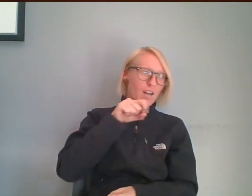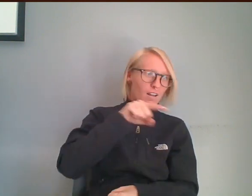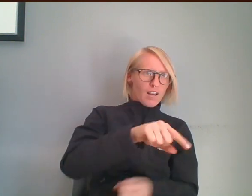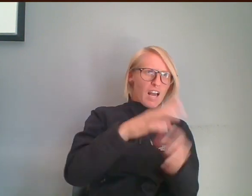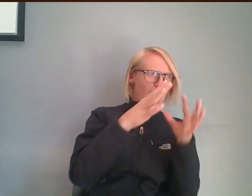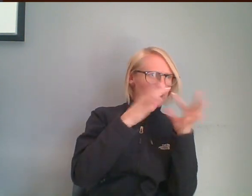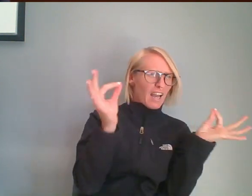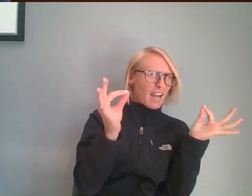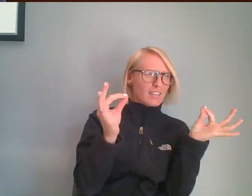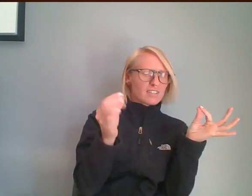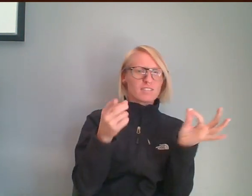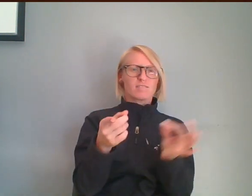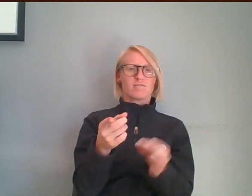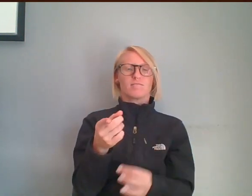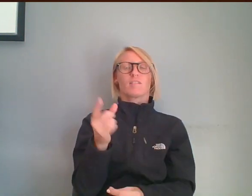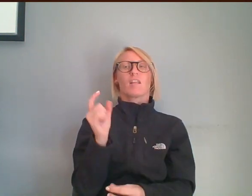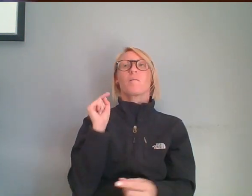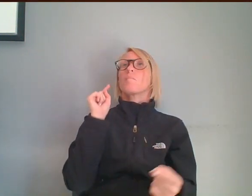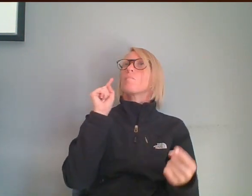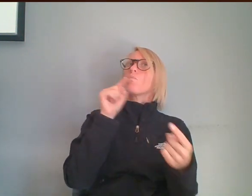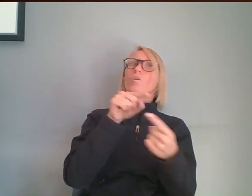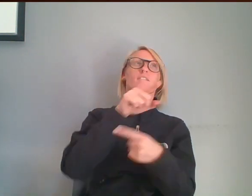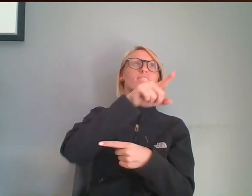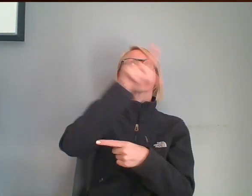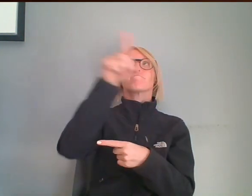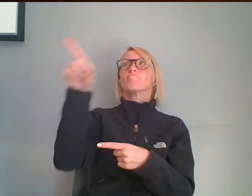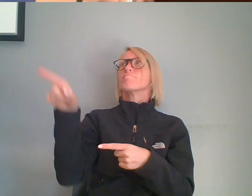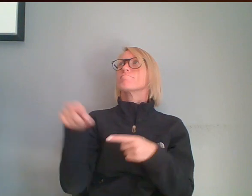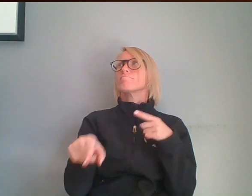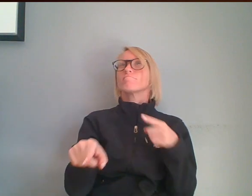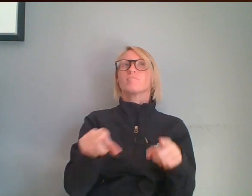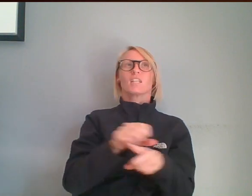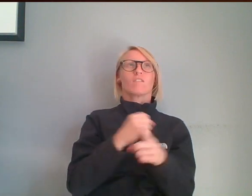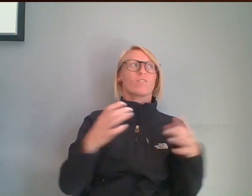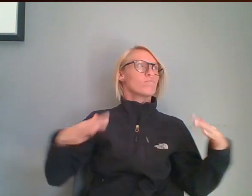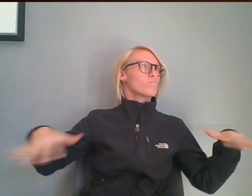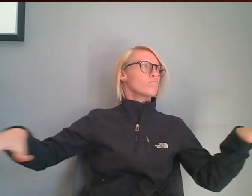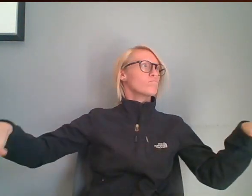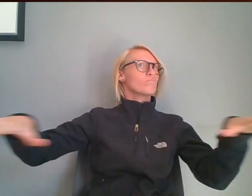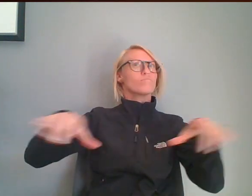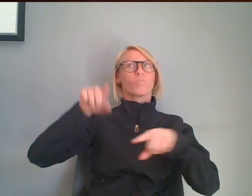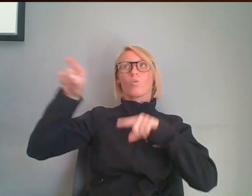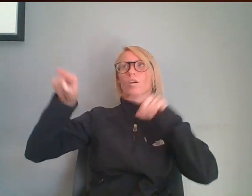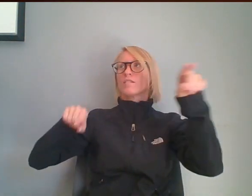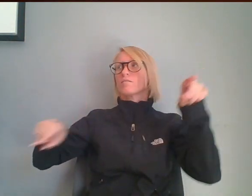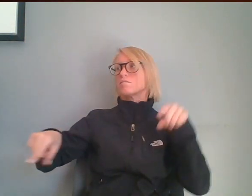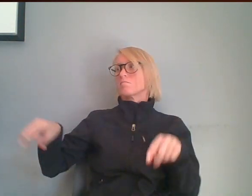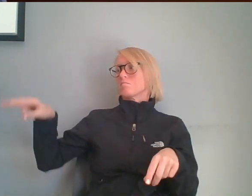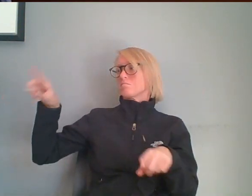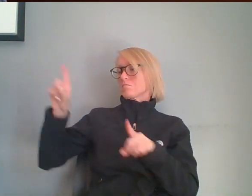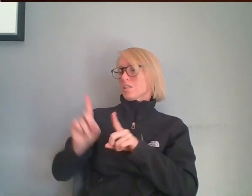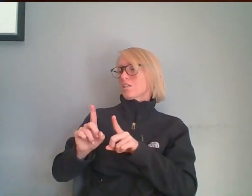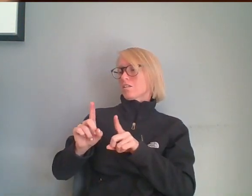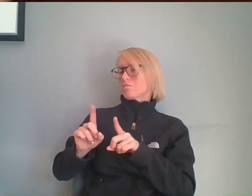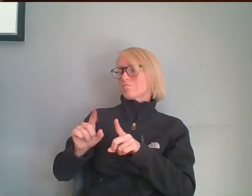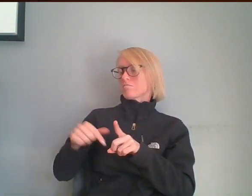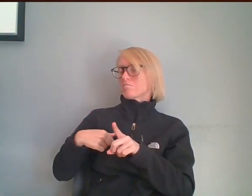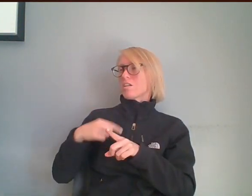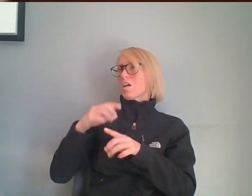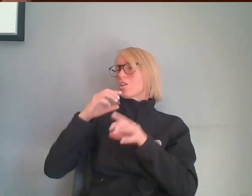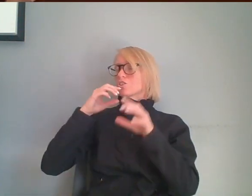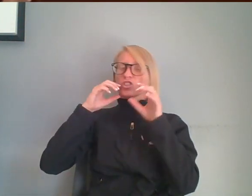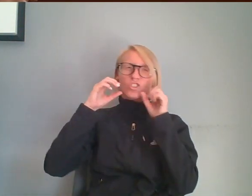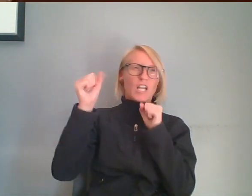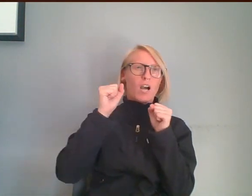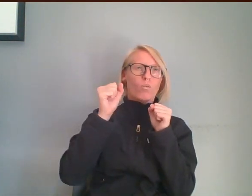cat. I am pointing to anything in your environment around you. It can be the person sitting next to you, standing next to you. You will just shout, and